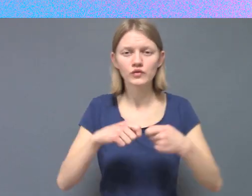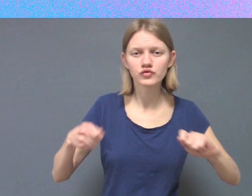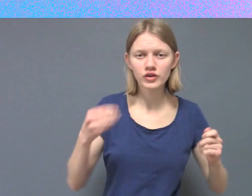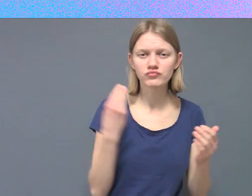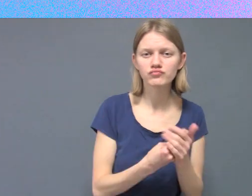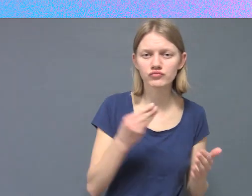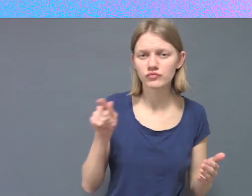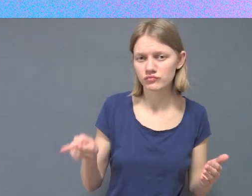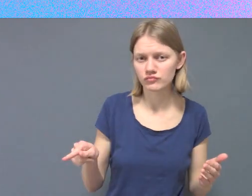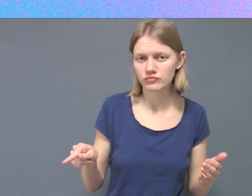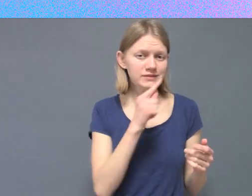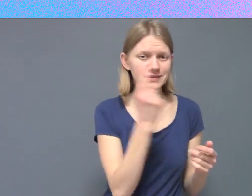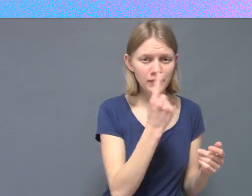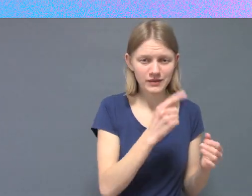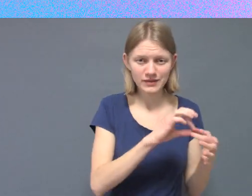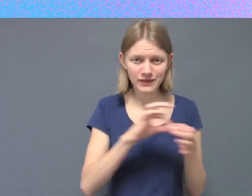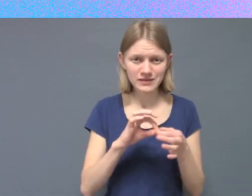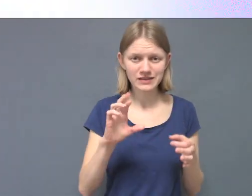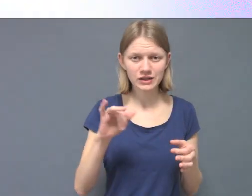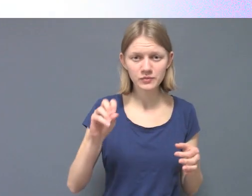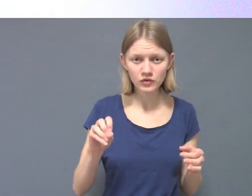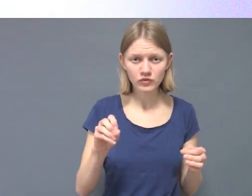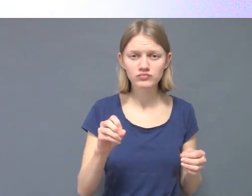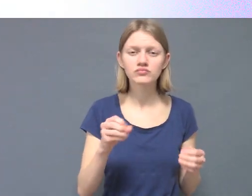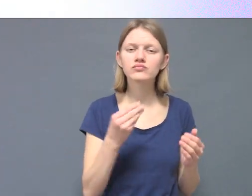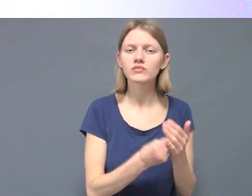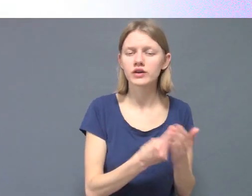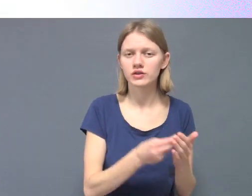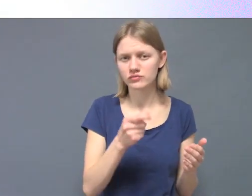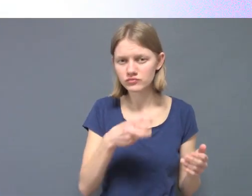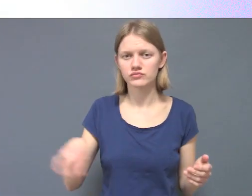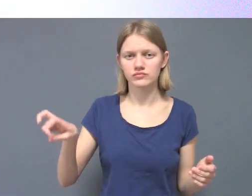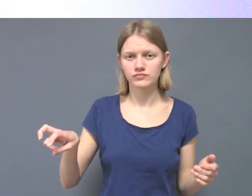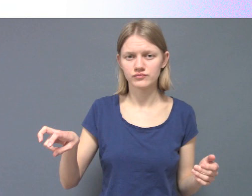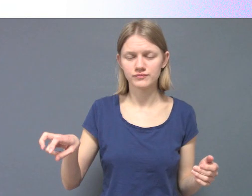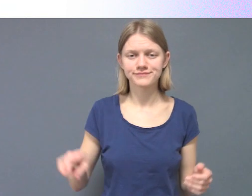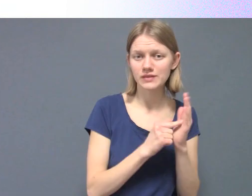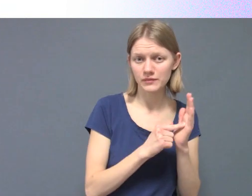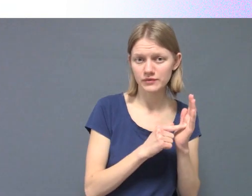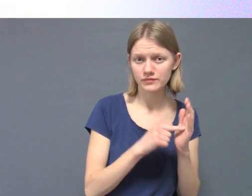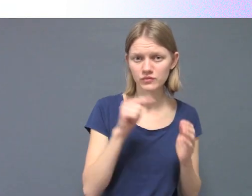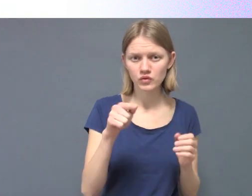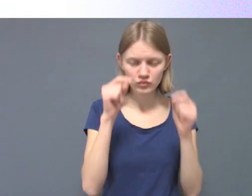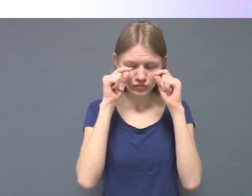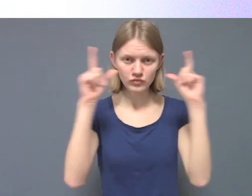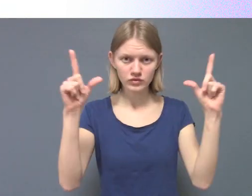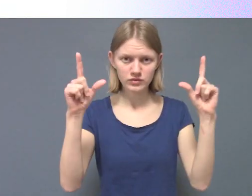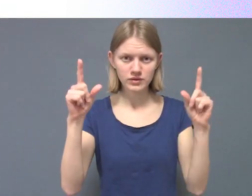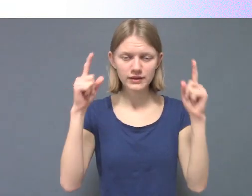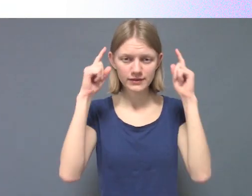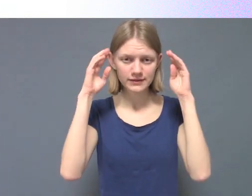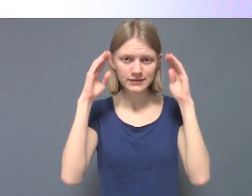to prove that some event has happened in the world. When we think about cryptocurrencies, we usually view such events as